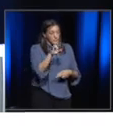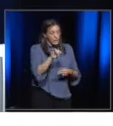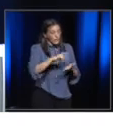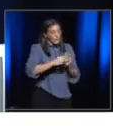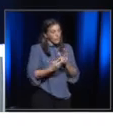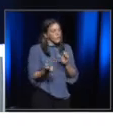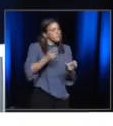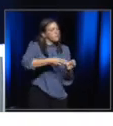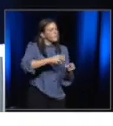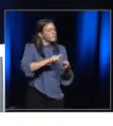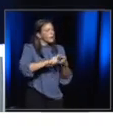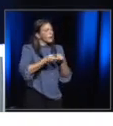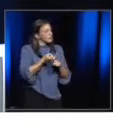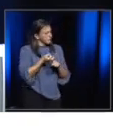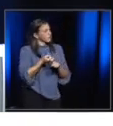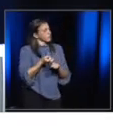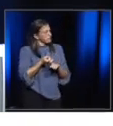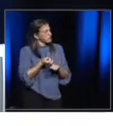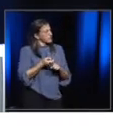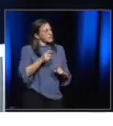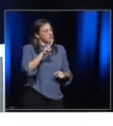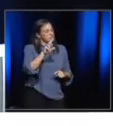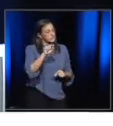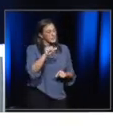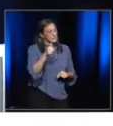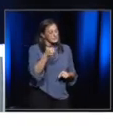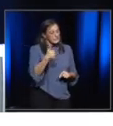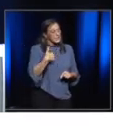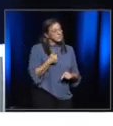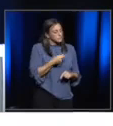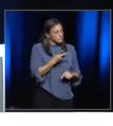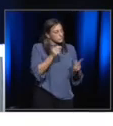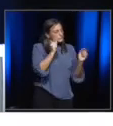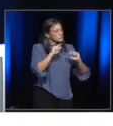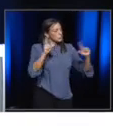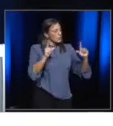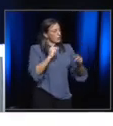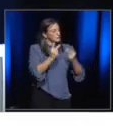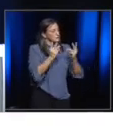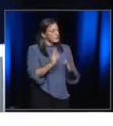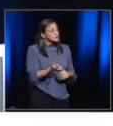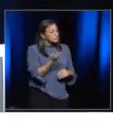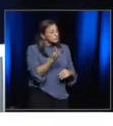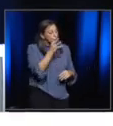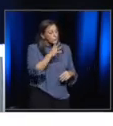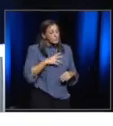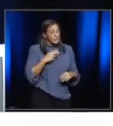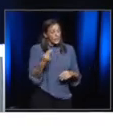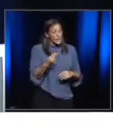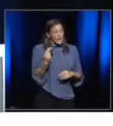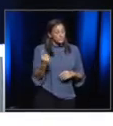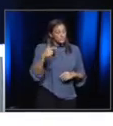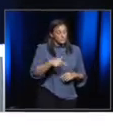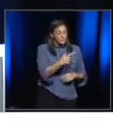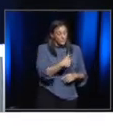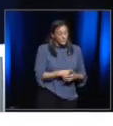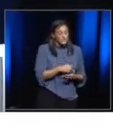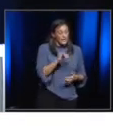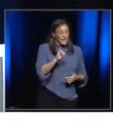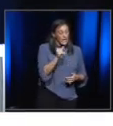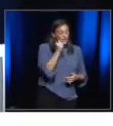friends. In 2010, we had a few surprise guests. 2 female Hector's dolphins, the I girl and the J